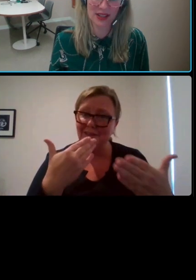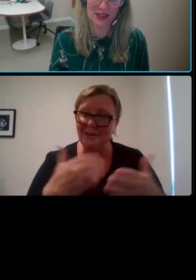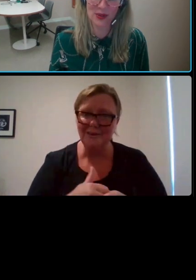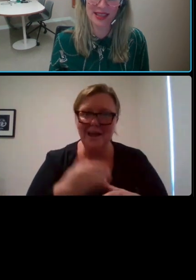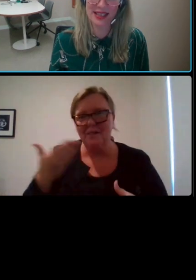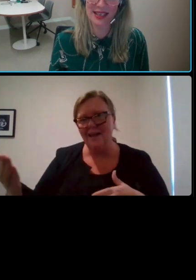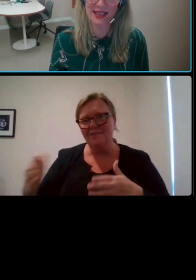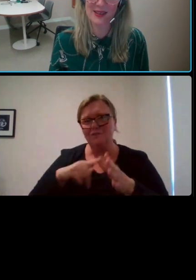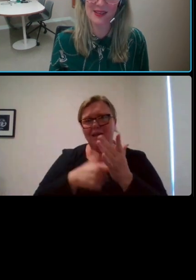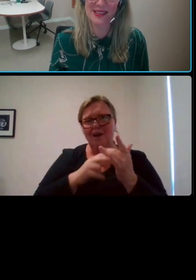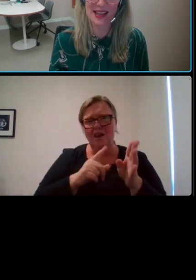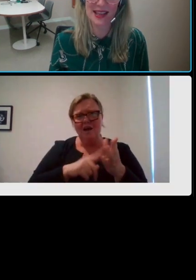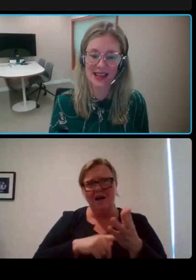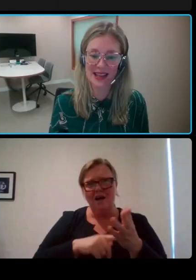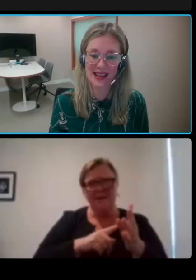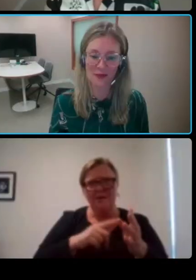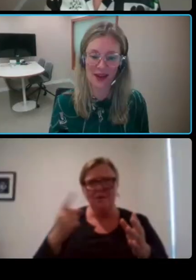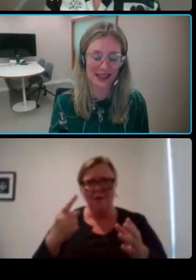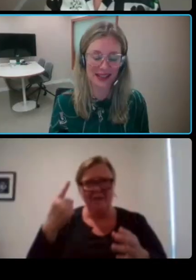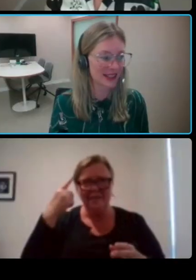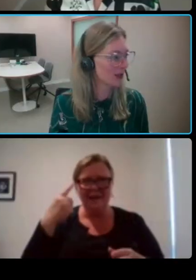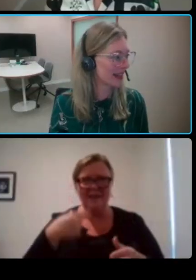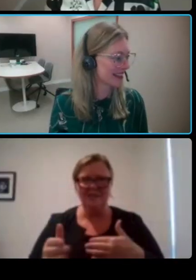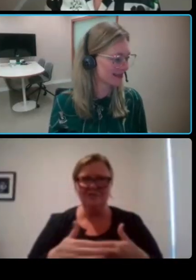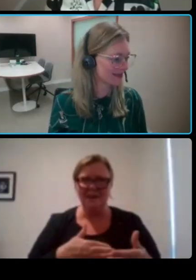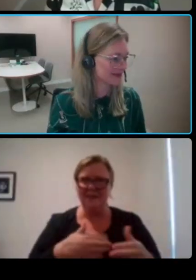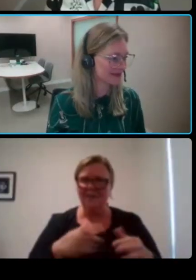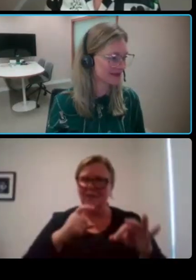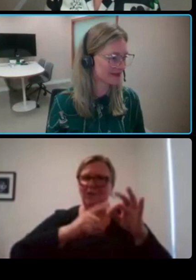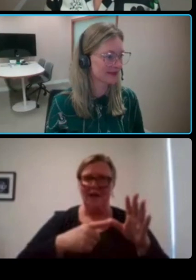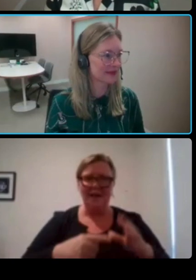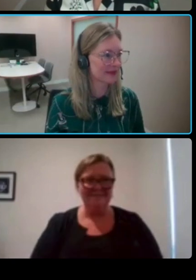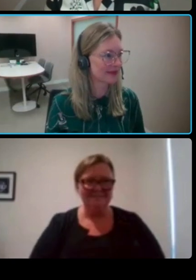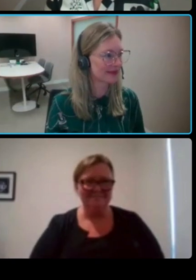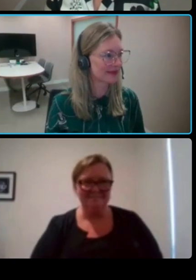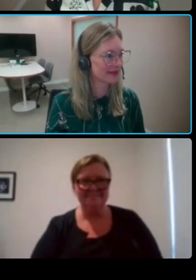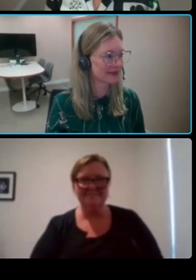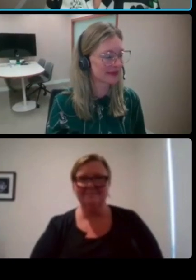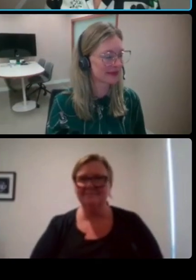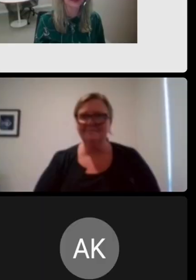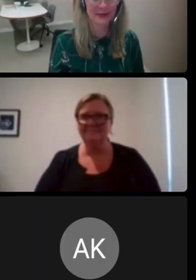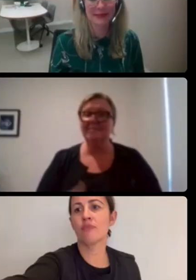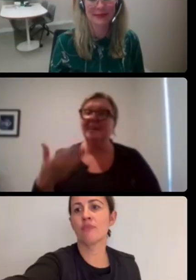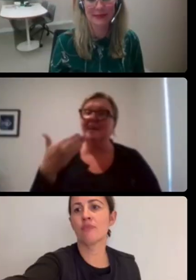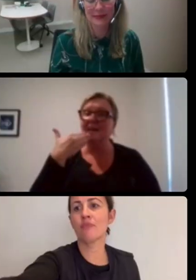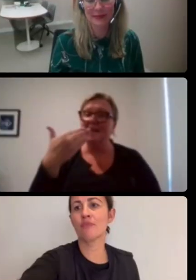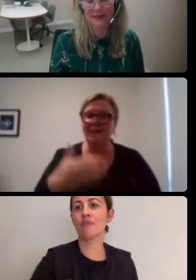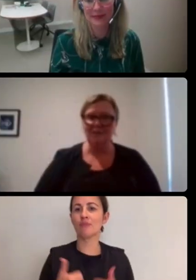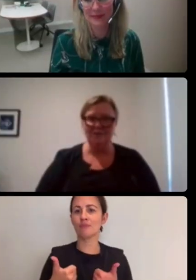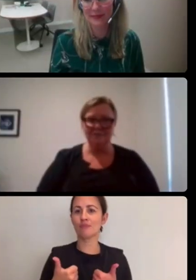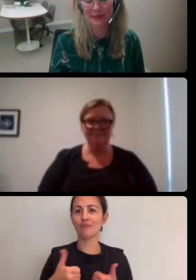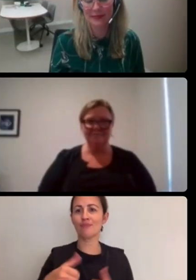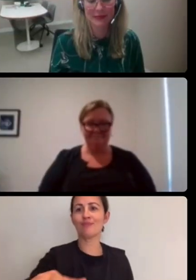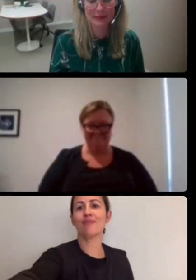over to Caroline, who I think is running the Q&A session. That's right. Thanks, Mel. Excellent.